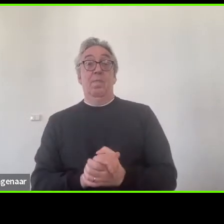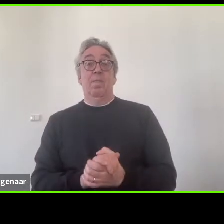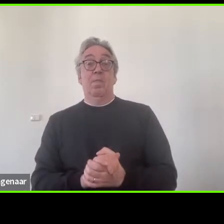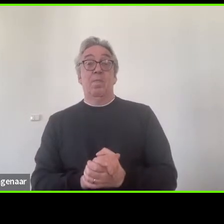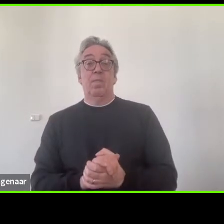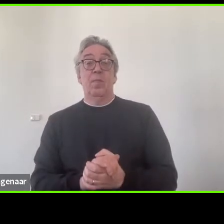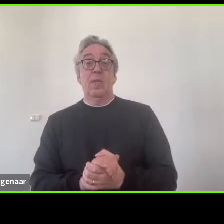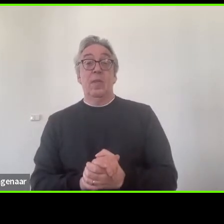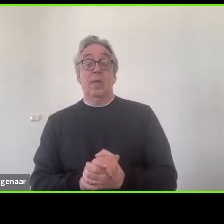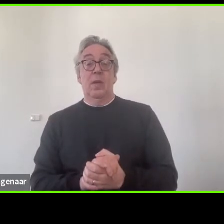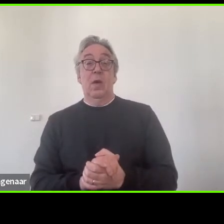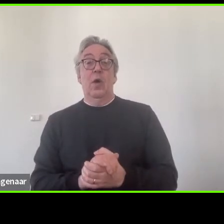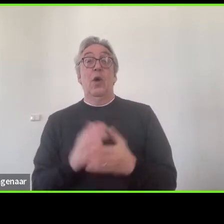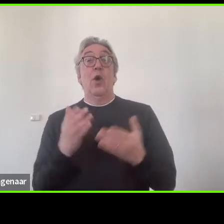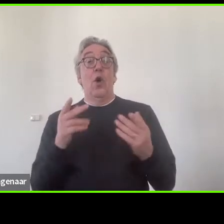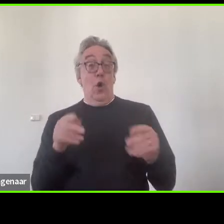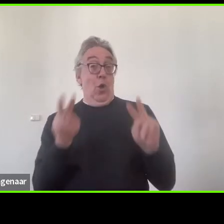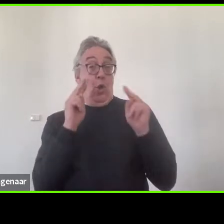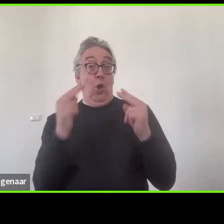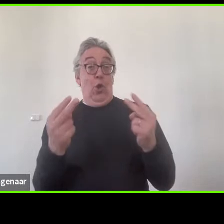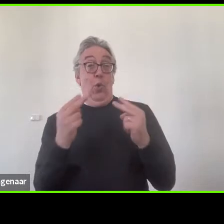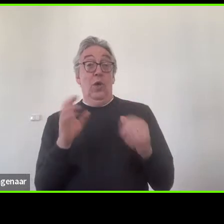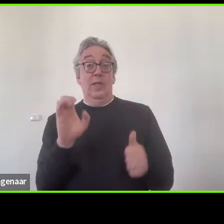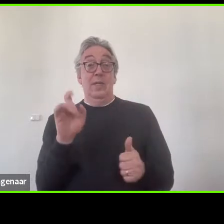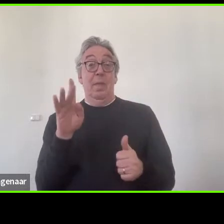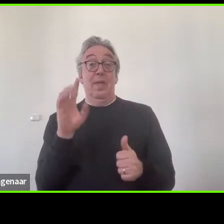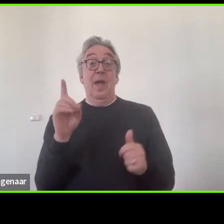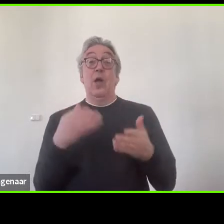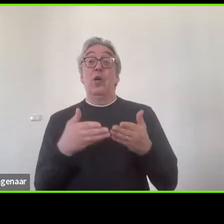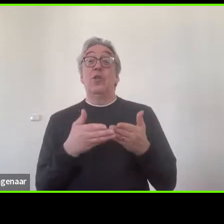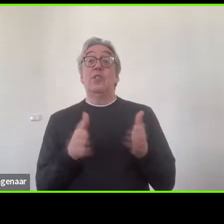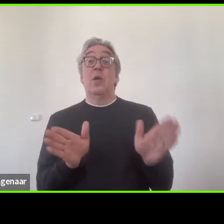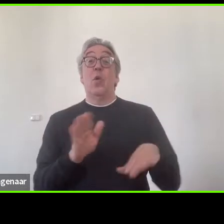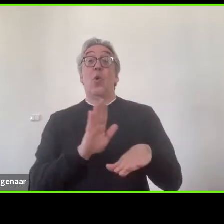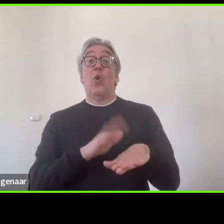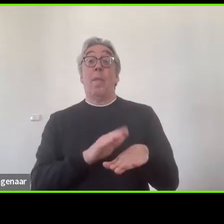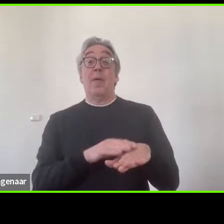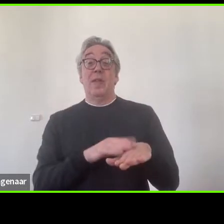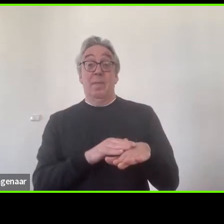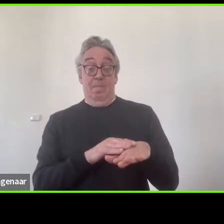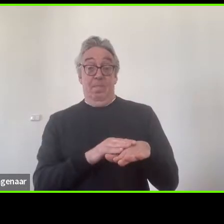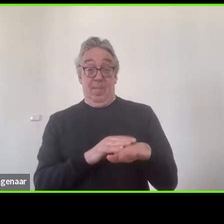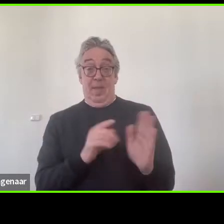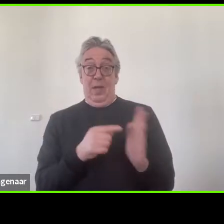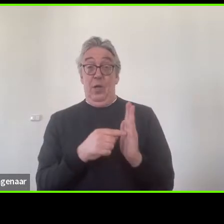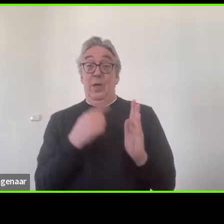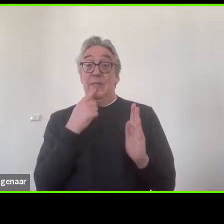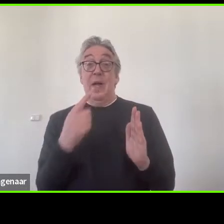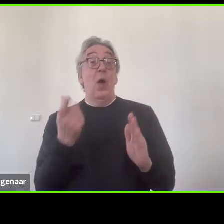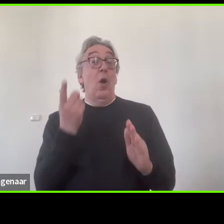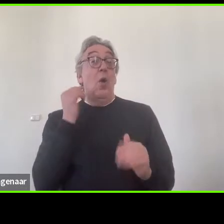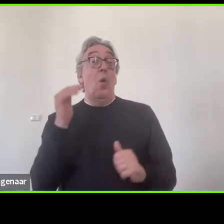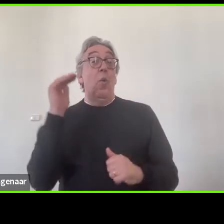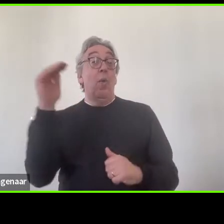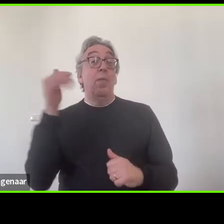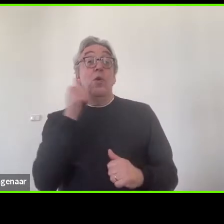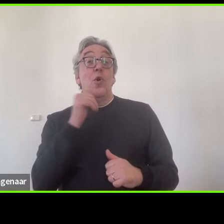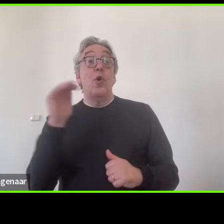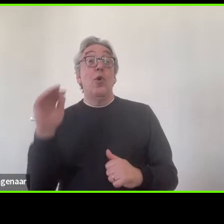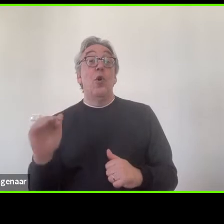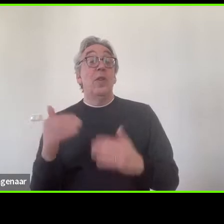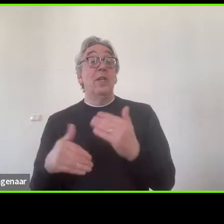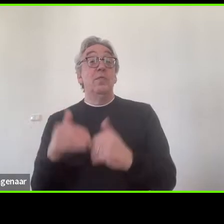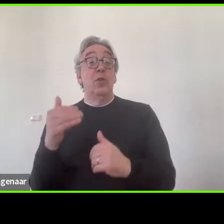general comments. Article 6 recognizes that women and girls with disabilities are subjected to